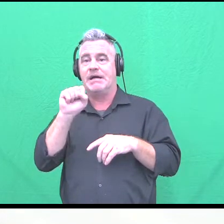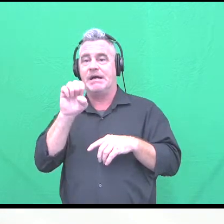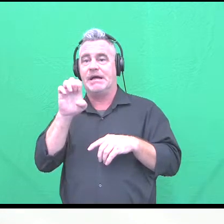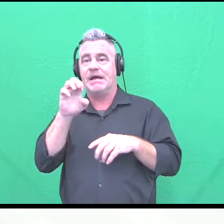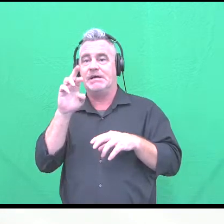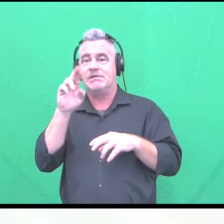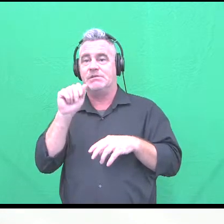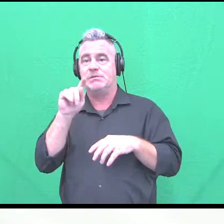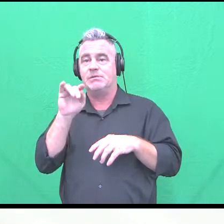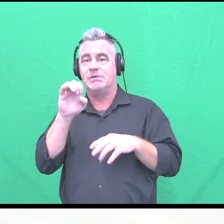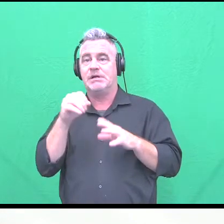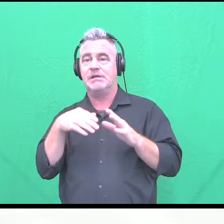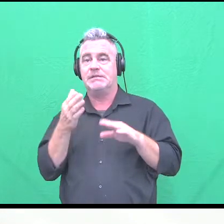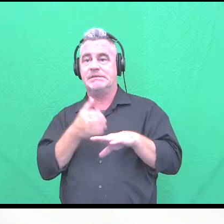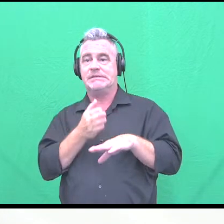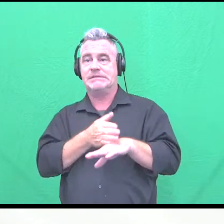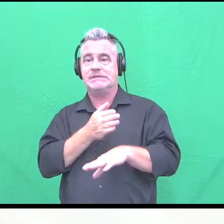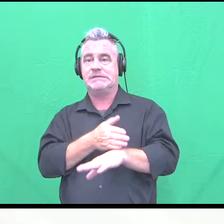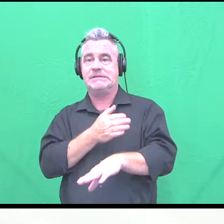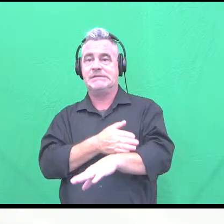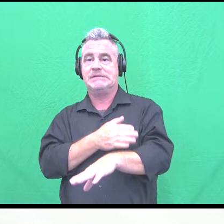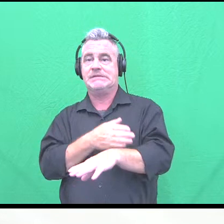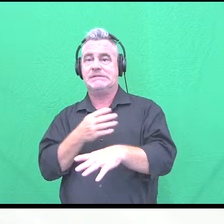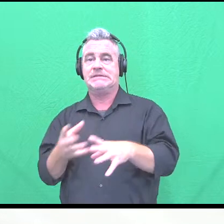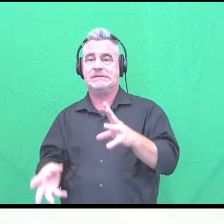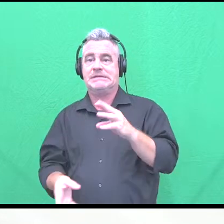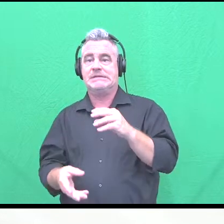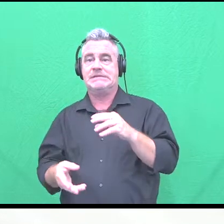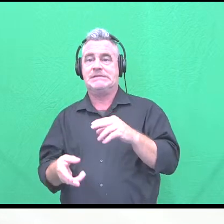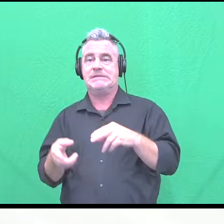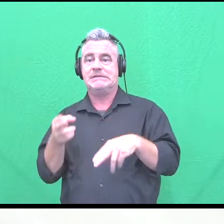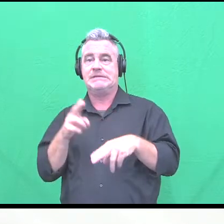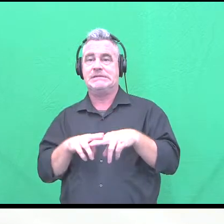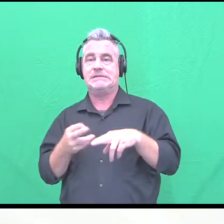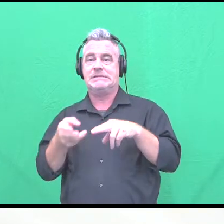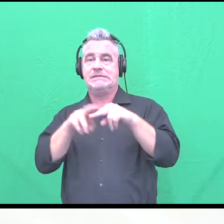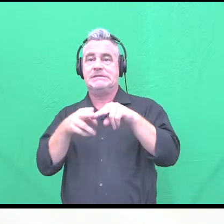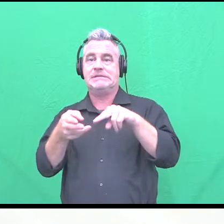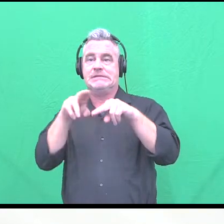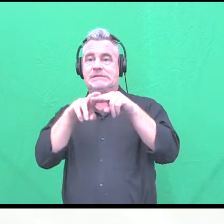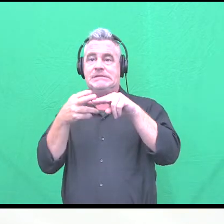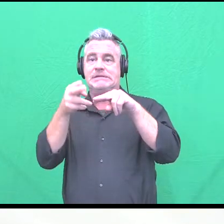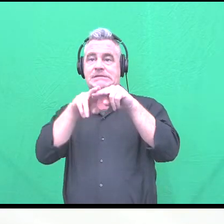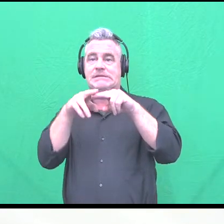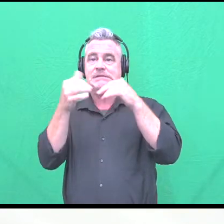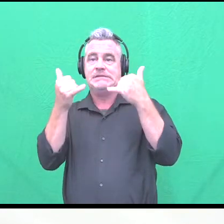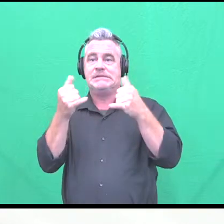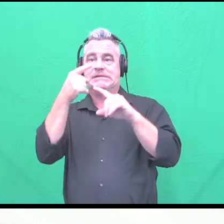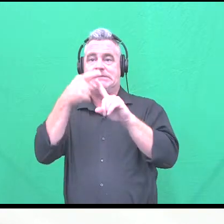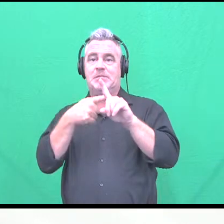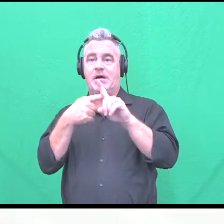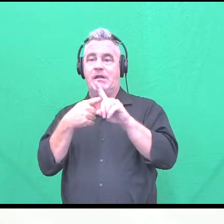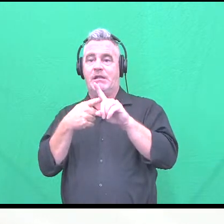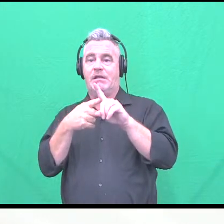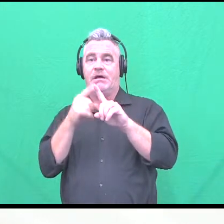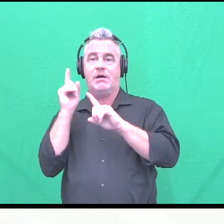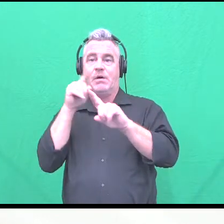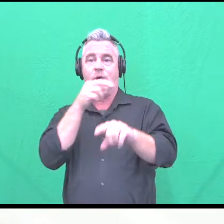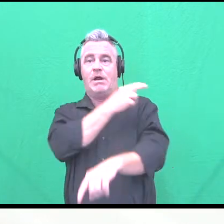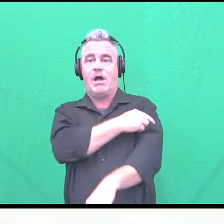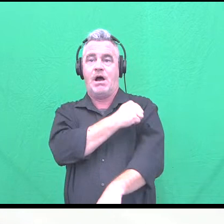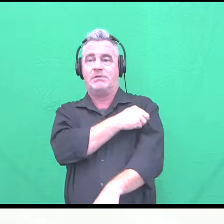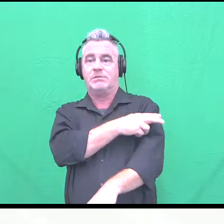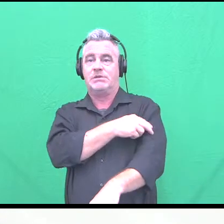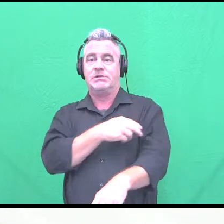have been increasing. They've increased about 4-fold in the last month, and that hospitalizations in Riverside